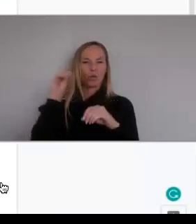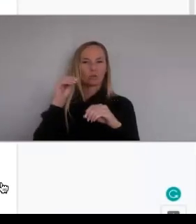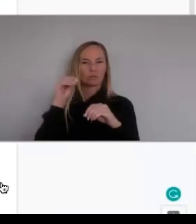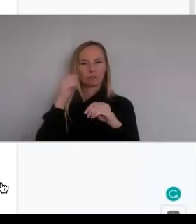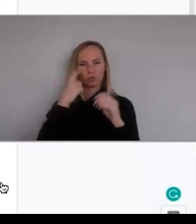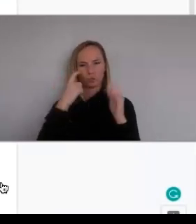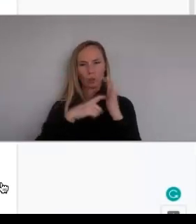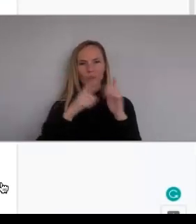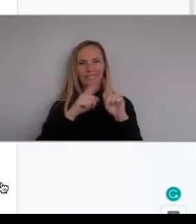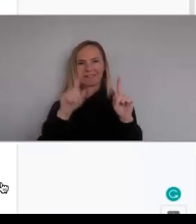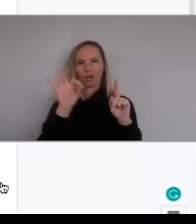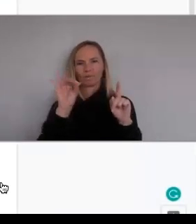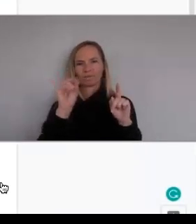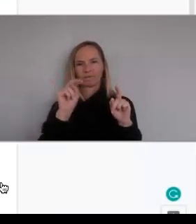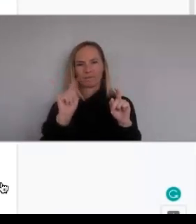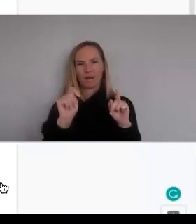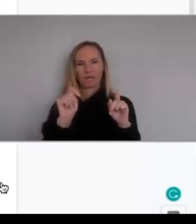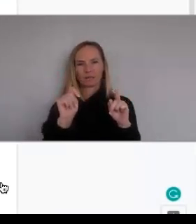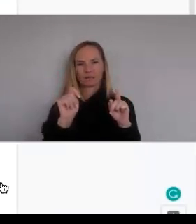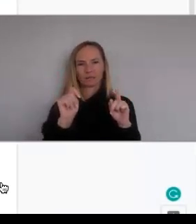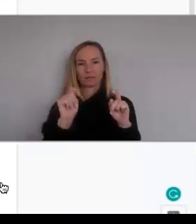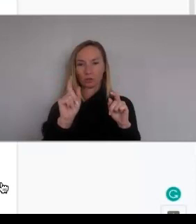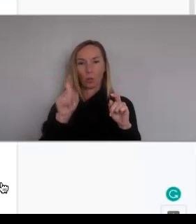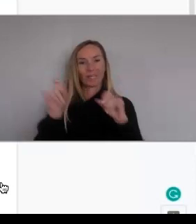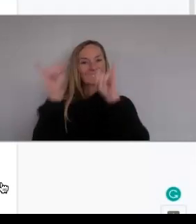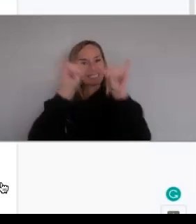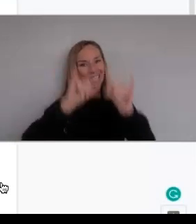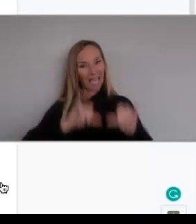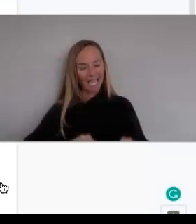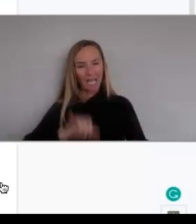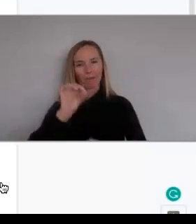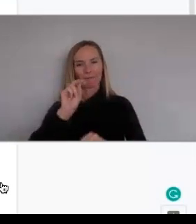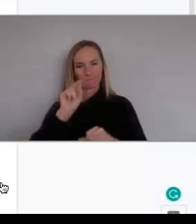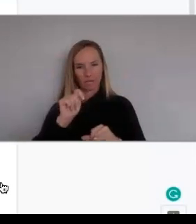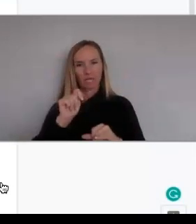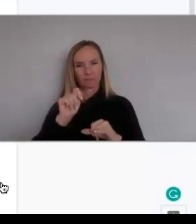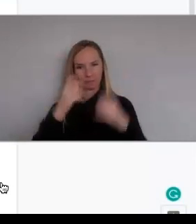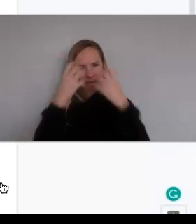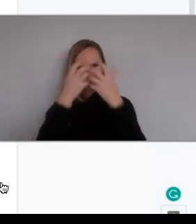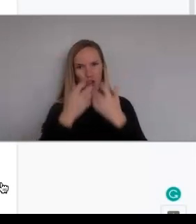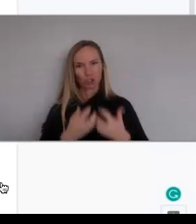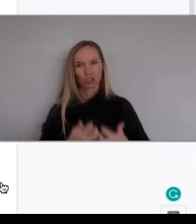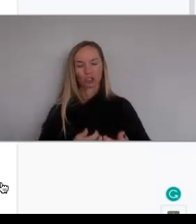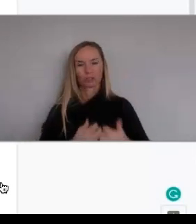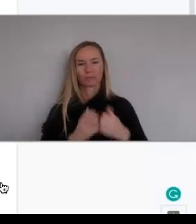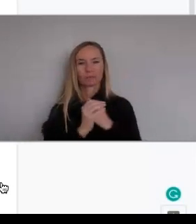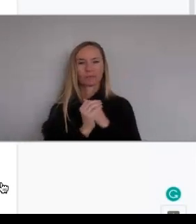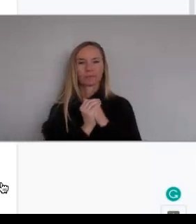a different font. So let's change it to Times New Roman so that the fonts all match your essay.